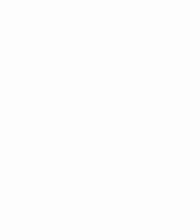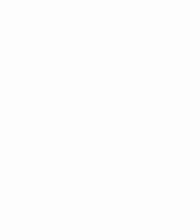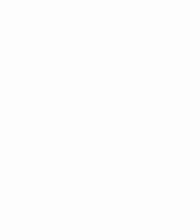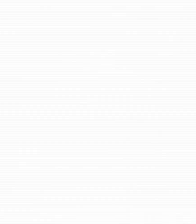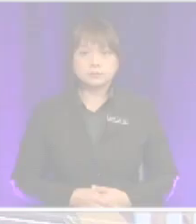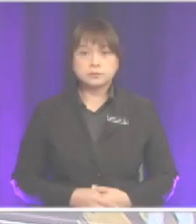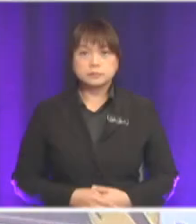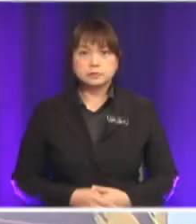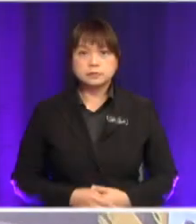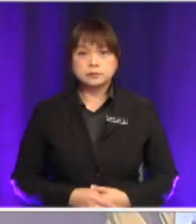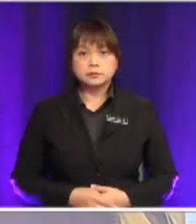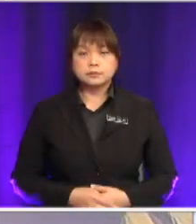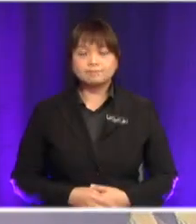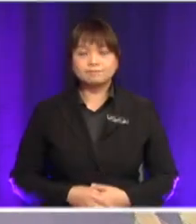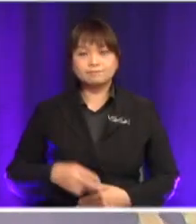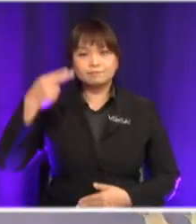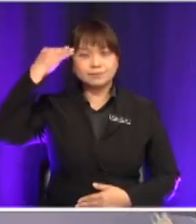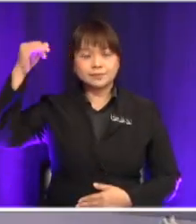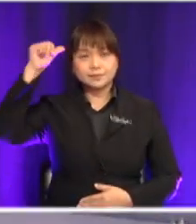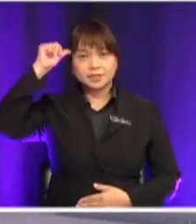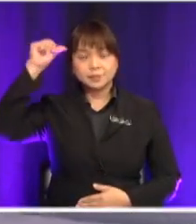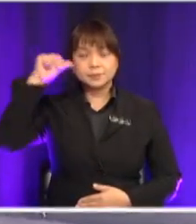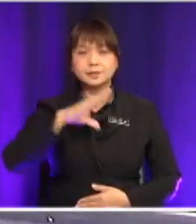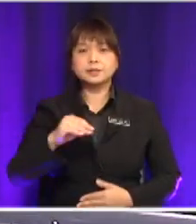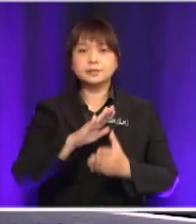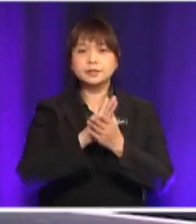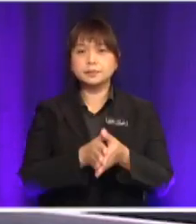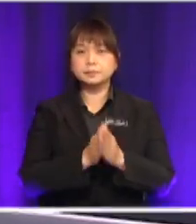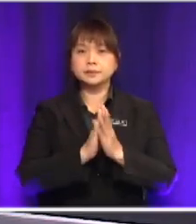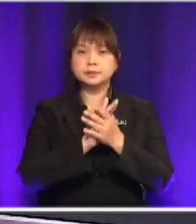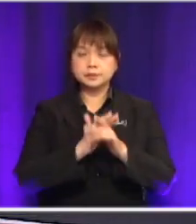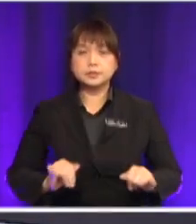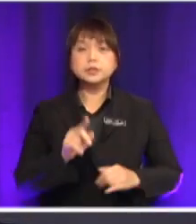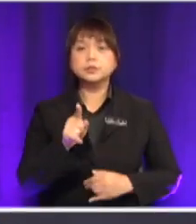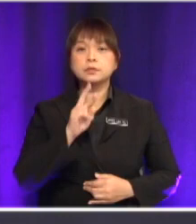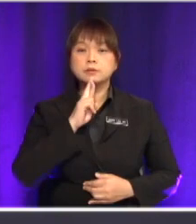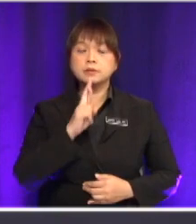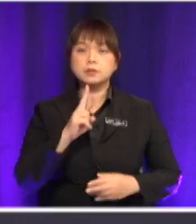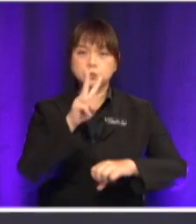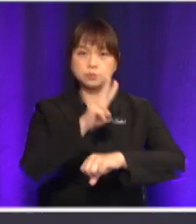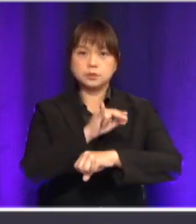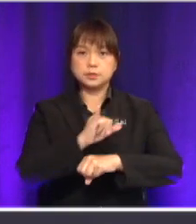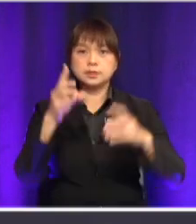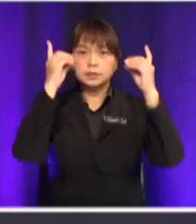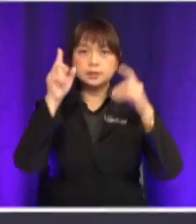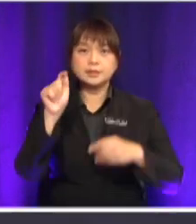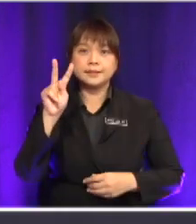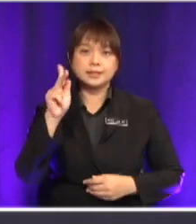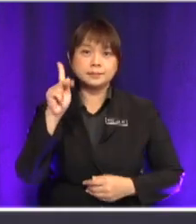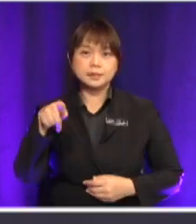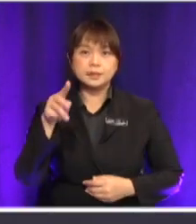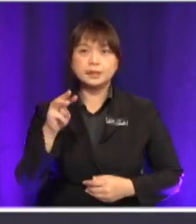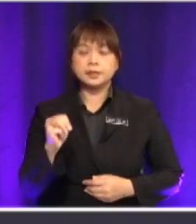KPM. Hi, Assalamualaikum and salam sejahtera. You're watching EduwebTV KPM for today's slot